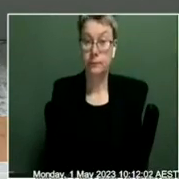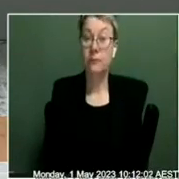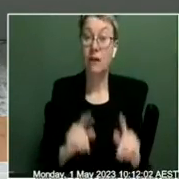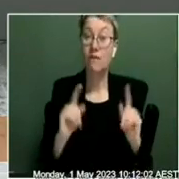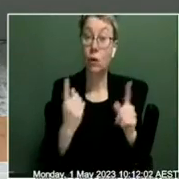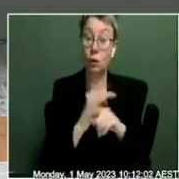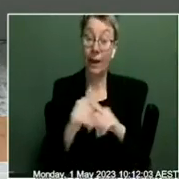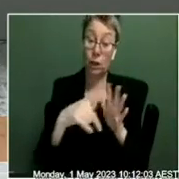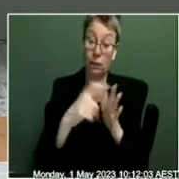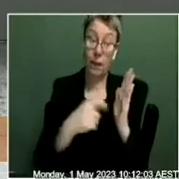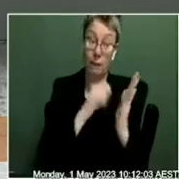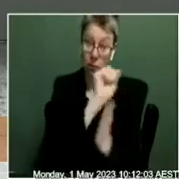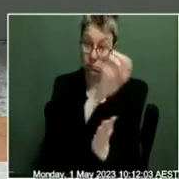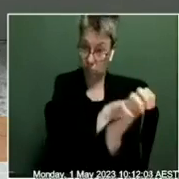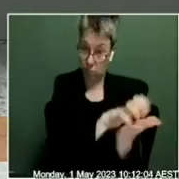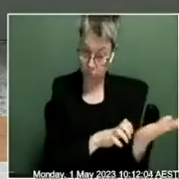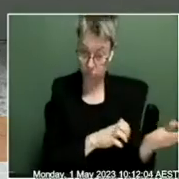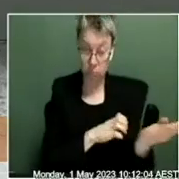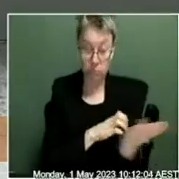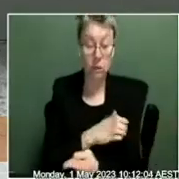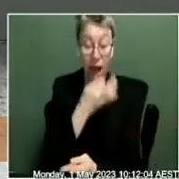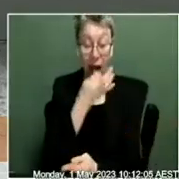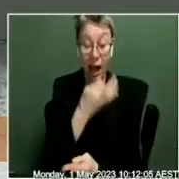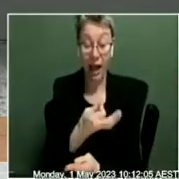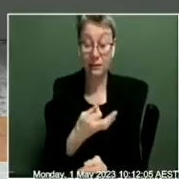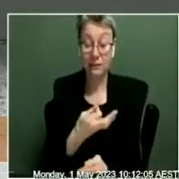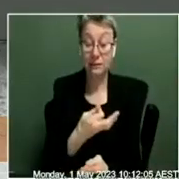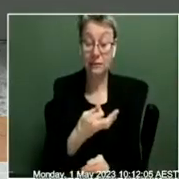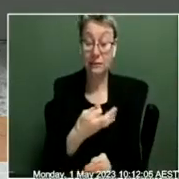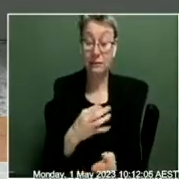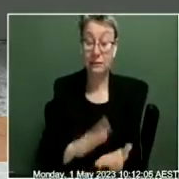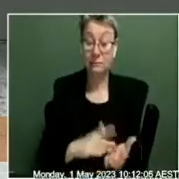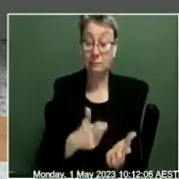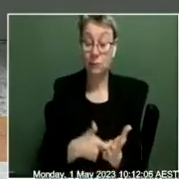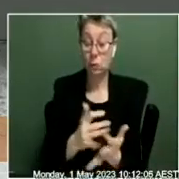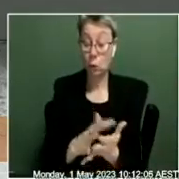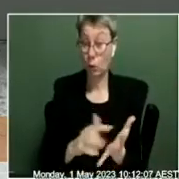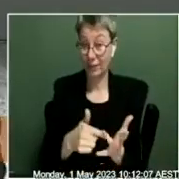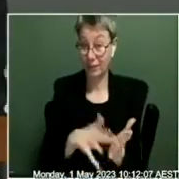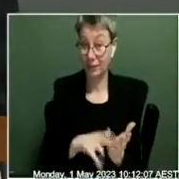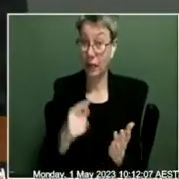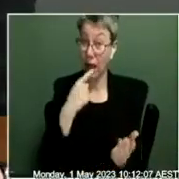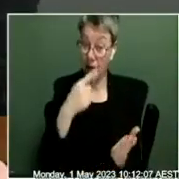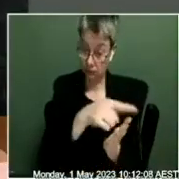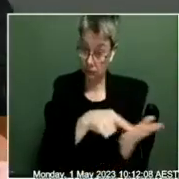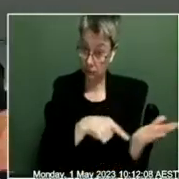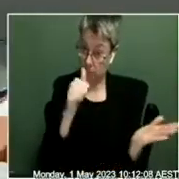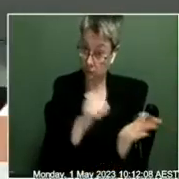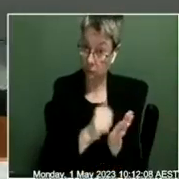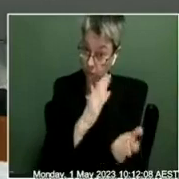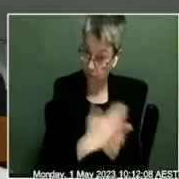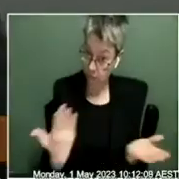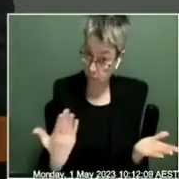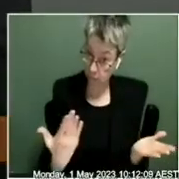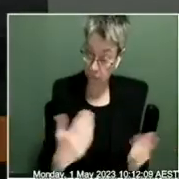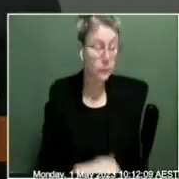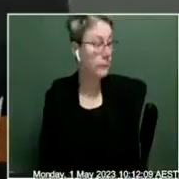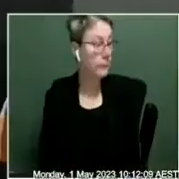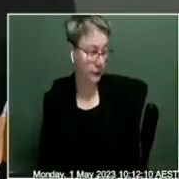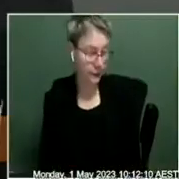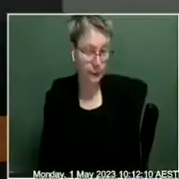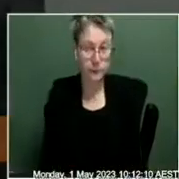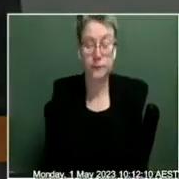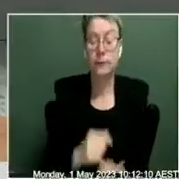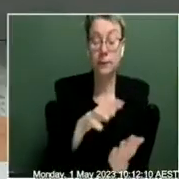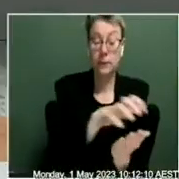correct. They are. And I'll tender the statement at the end of the evidence, Commissioners. At paragraph 16